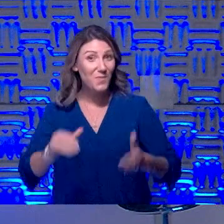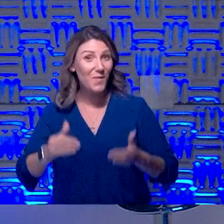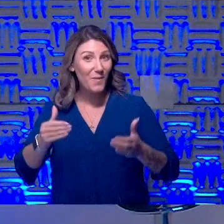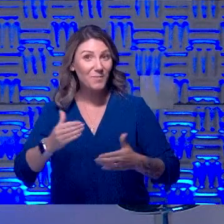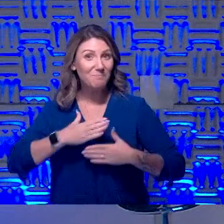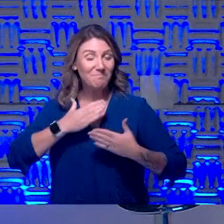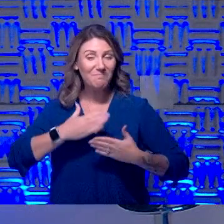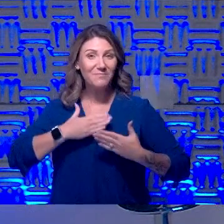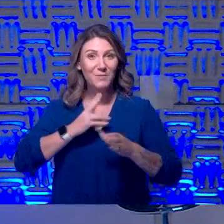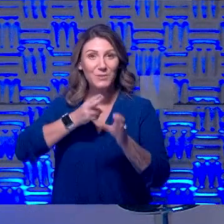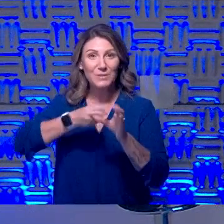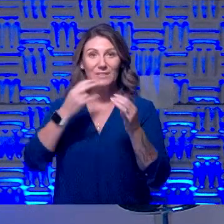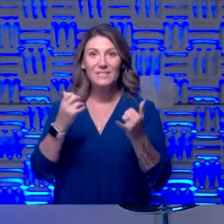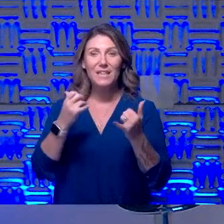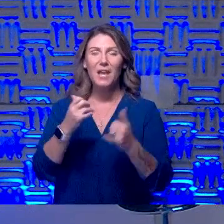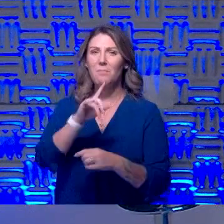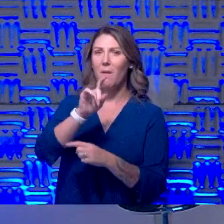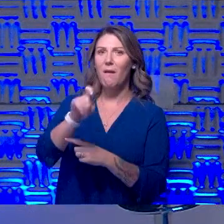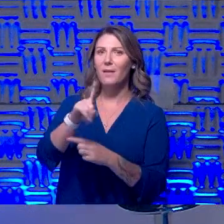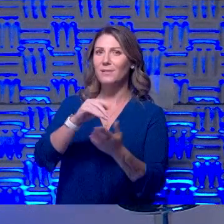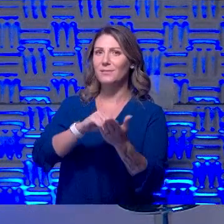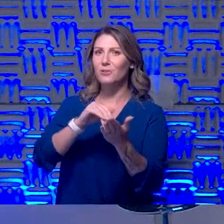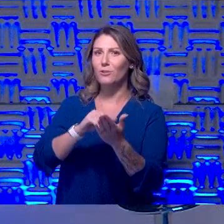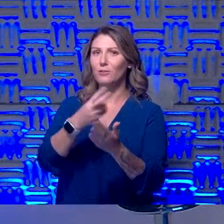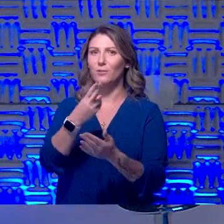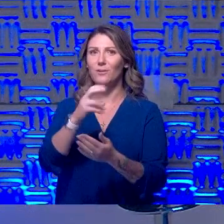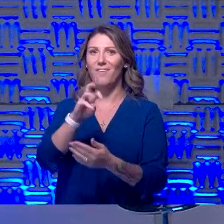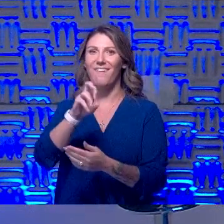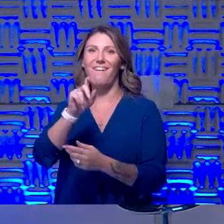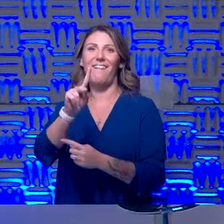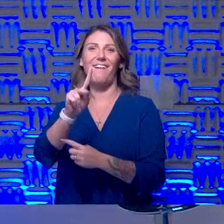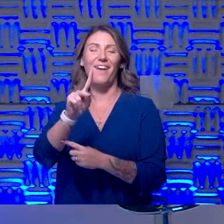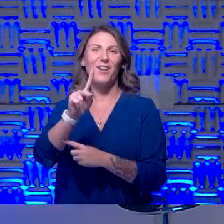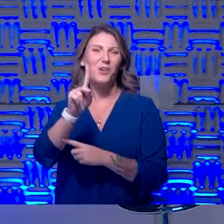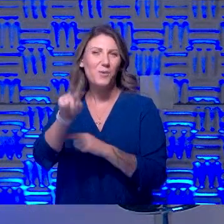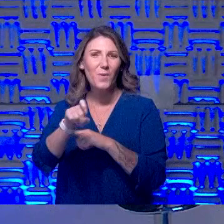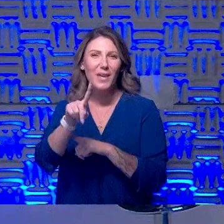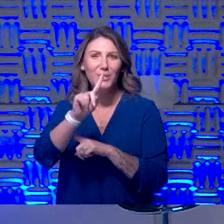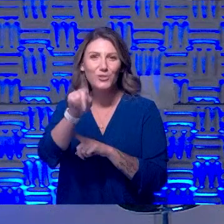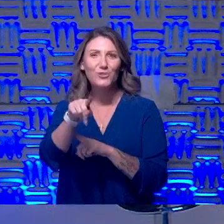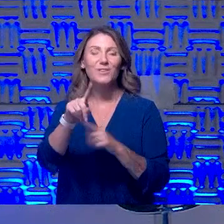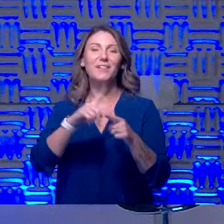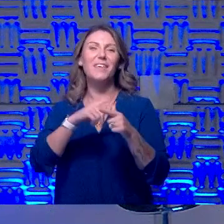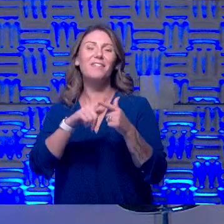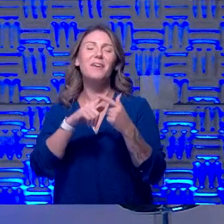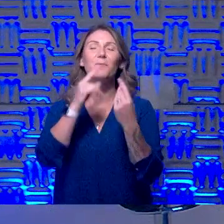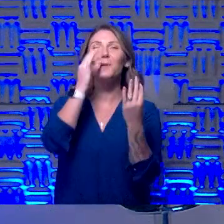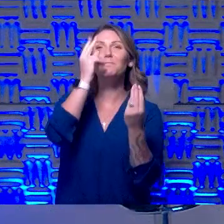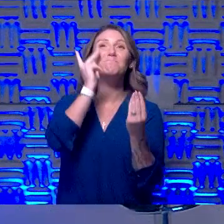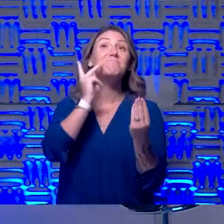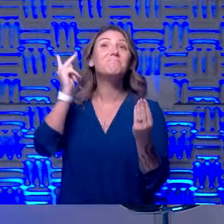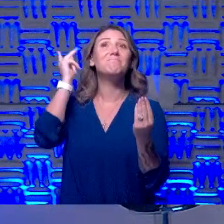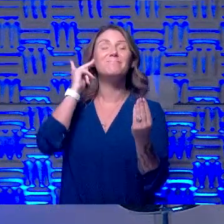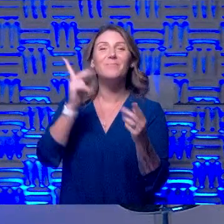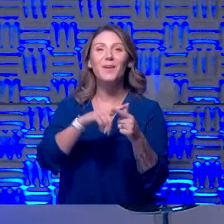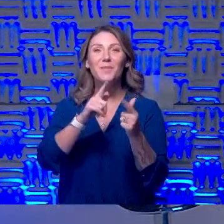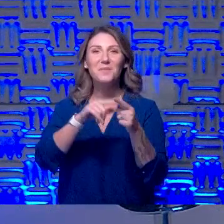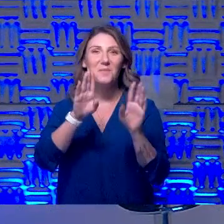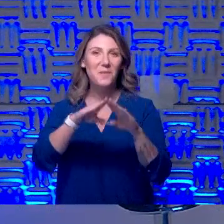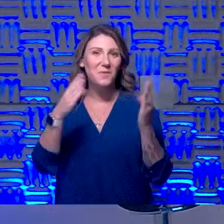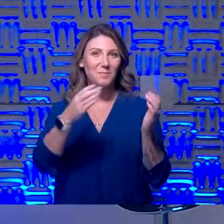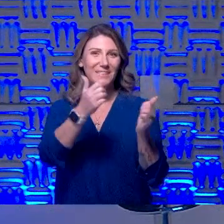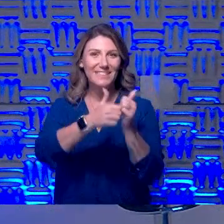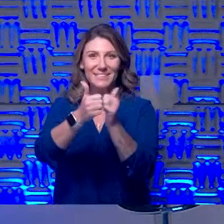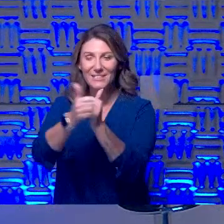I'm going to ask Doc Hawk a question, but first I'm going to reminisce, and then we're going to go through kind of an opening for each person. You